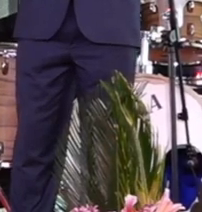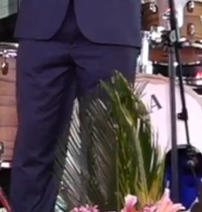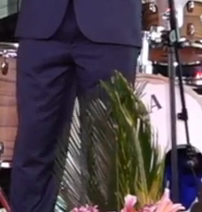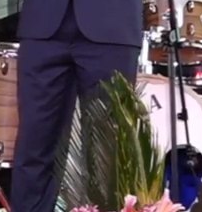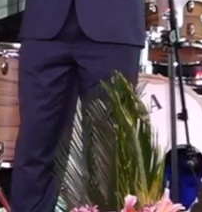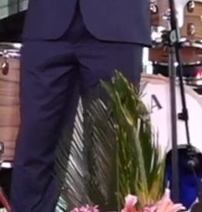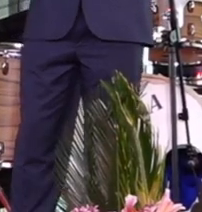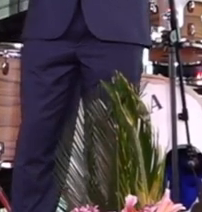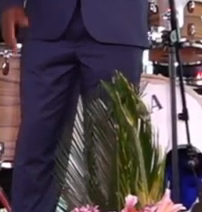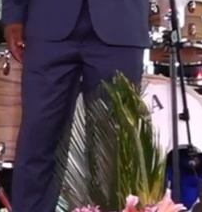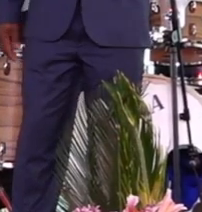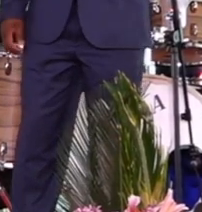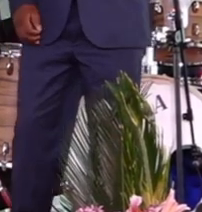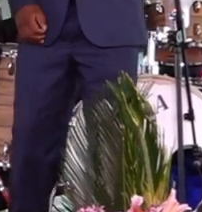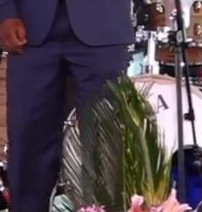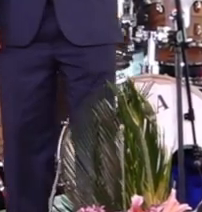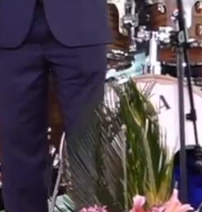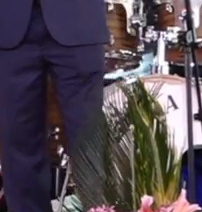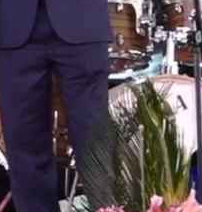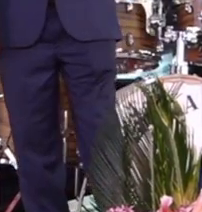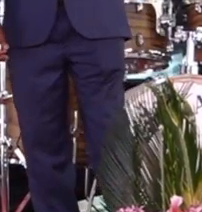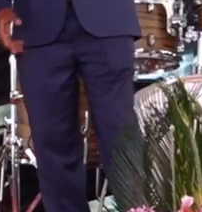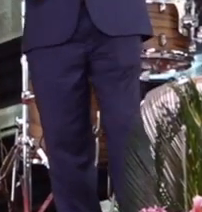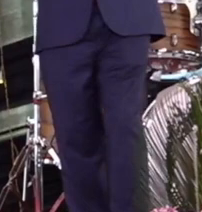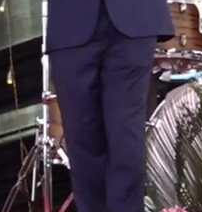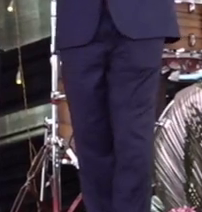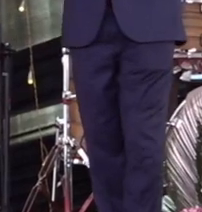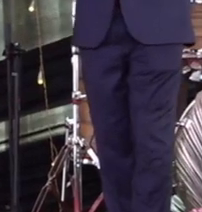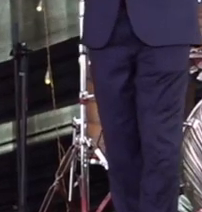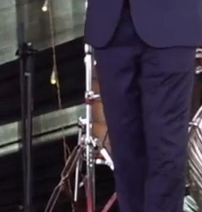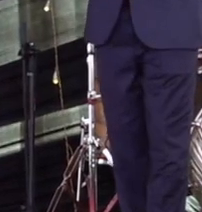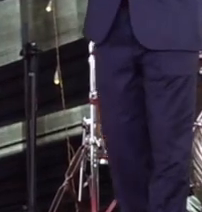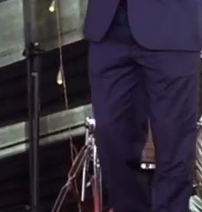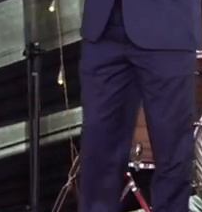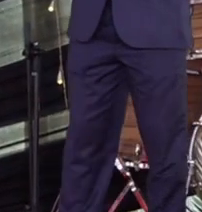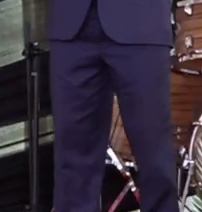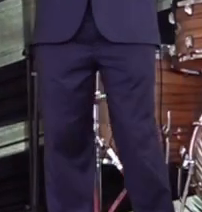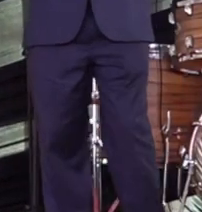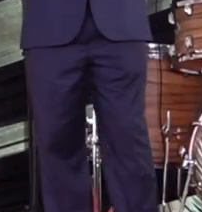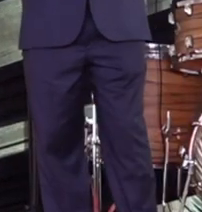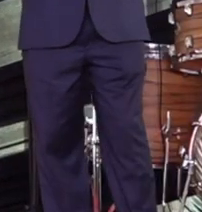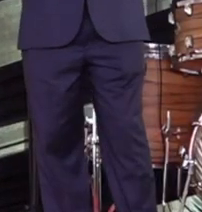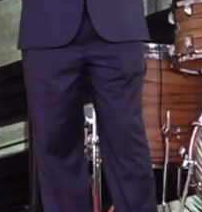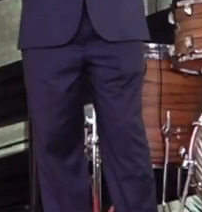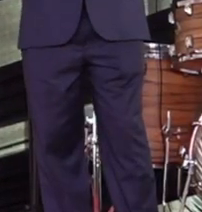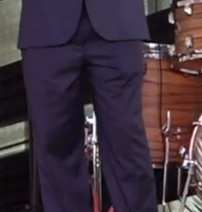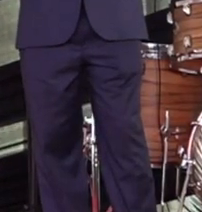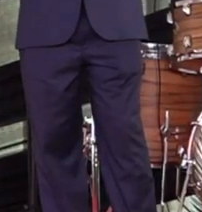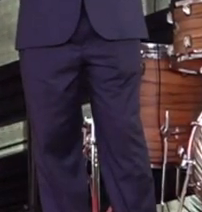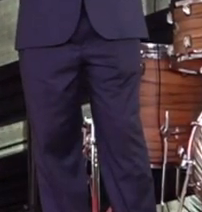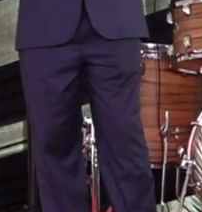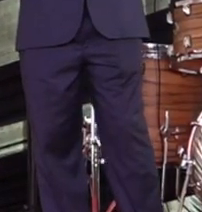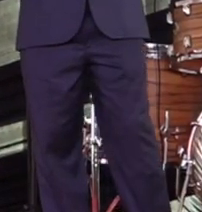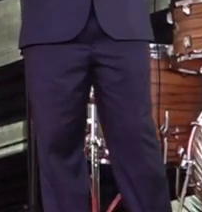to the Corinthians. This is the last letter. It's not the second one. Because there's another one